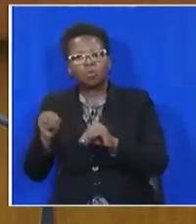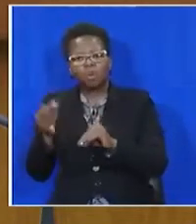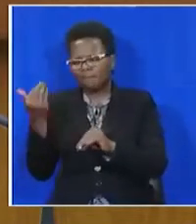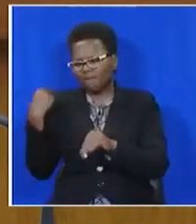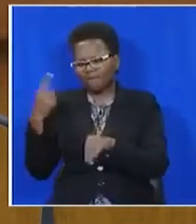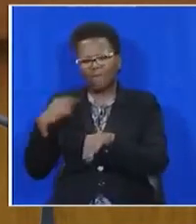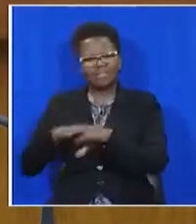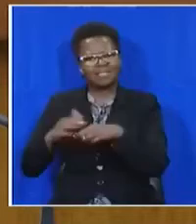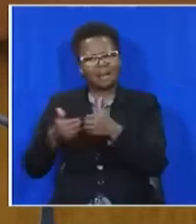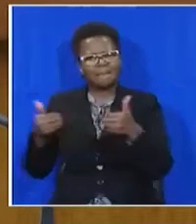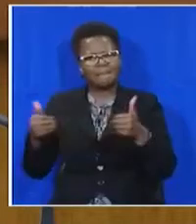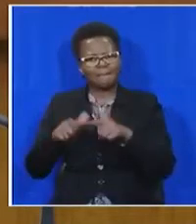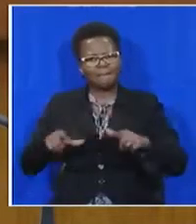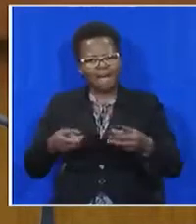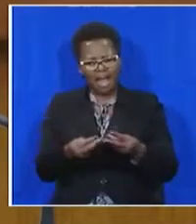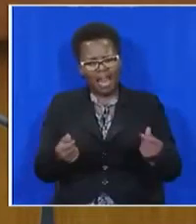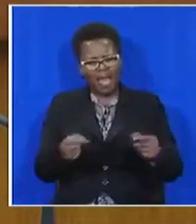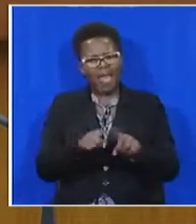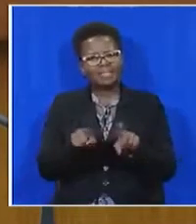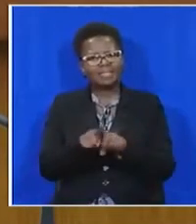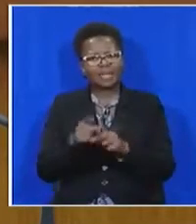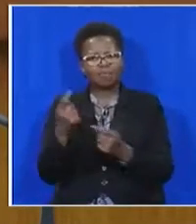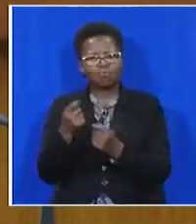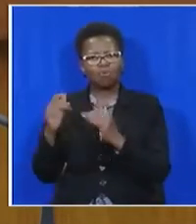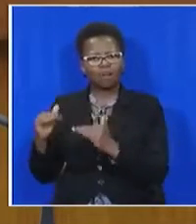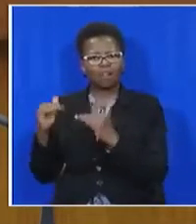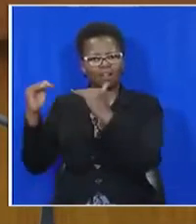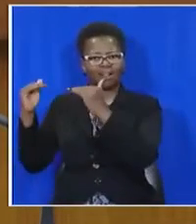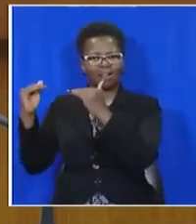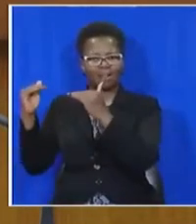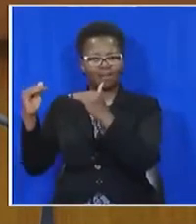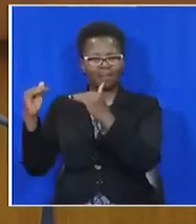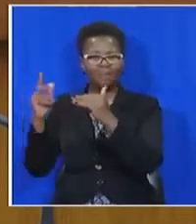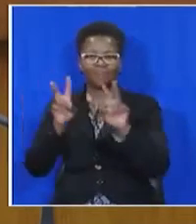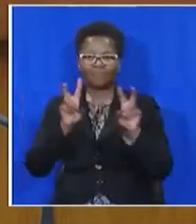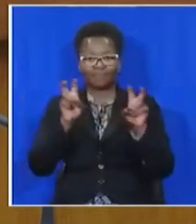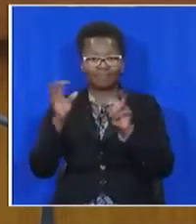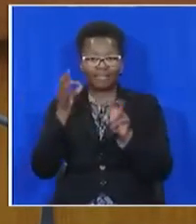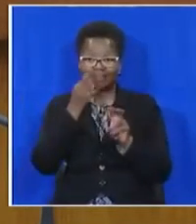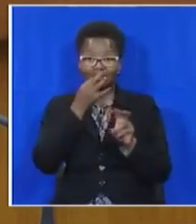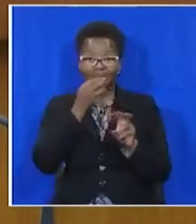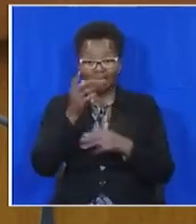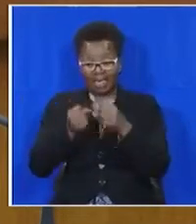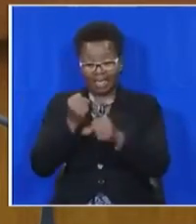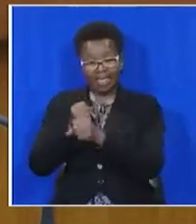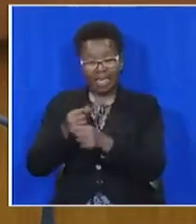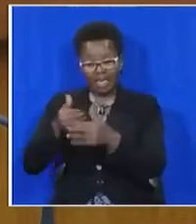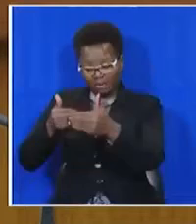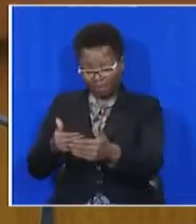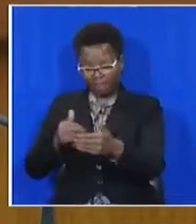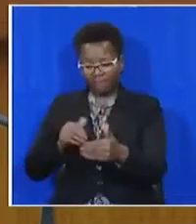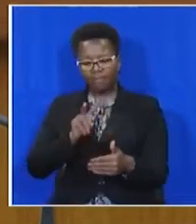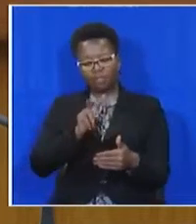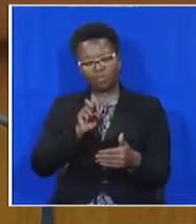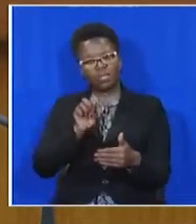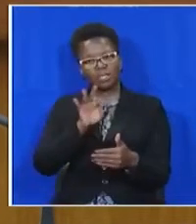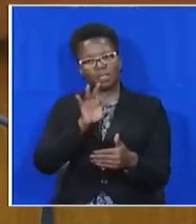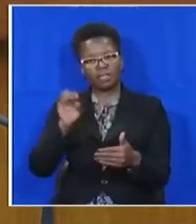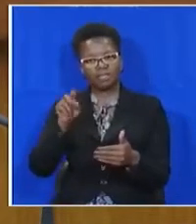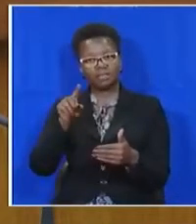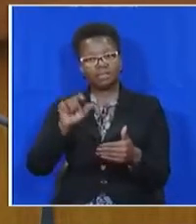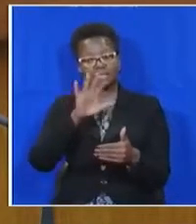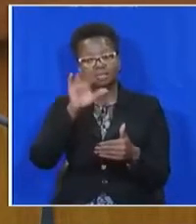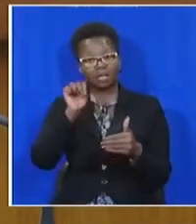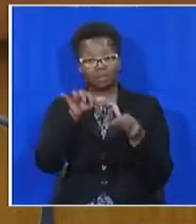question of land and rural development. As it provides, I quote, by 2030, South Africa's communities must have better